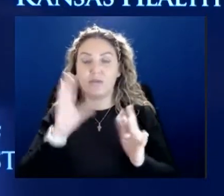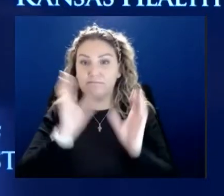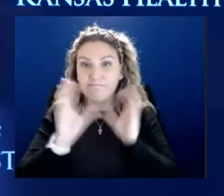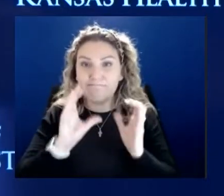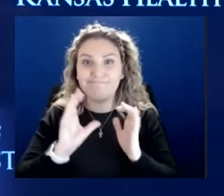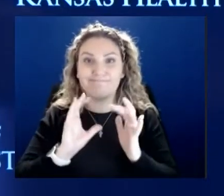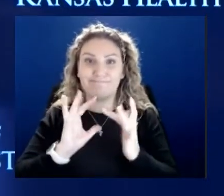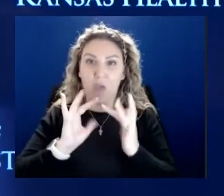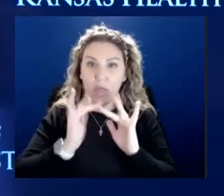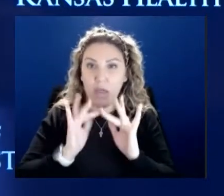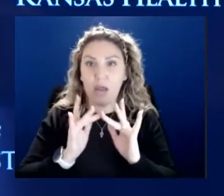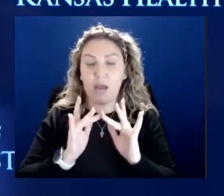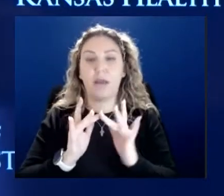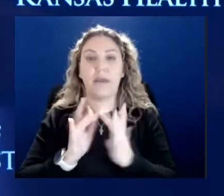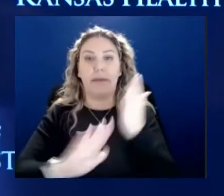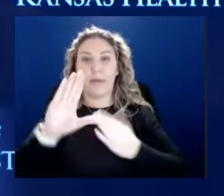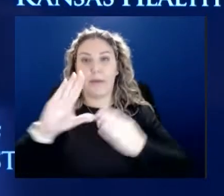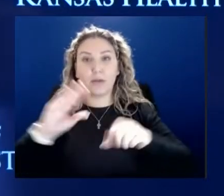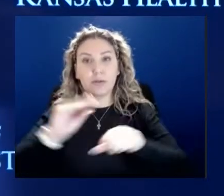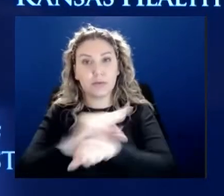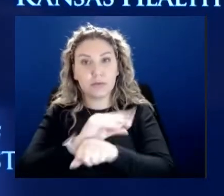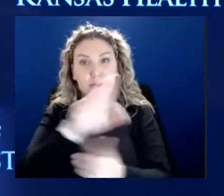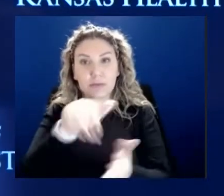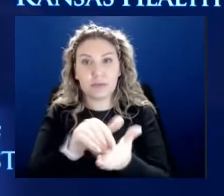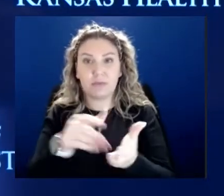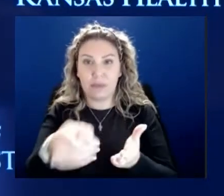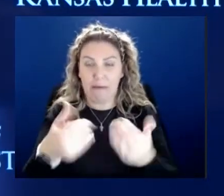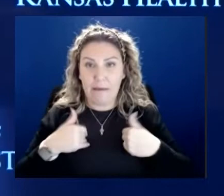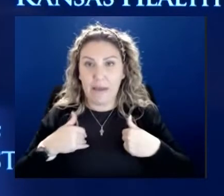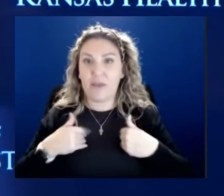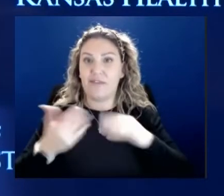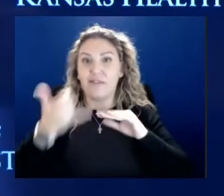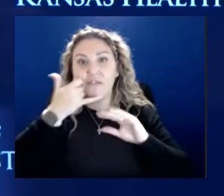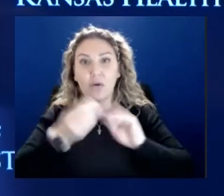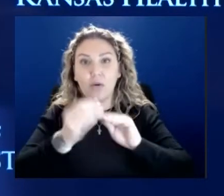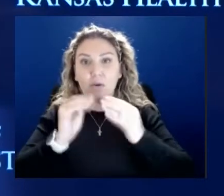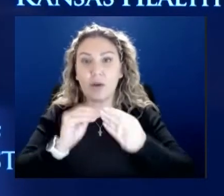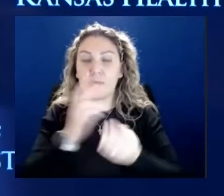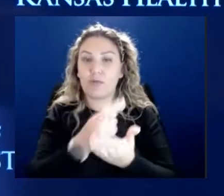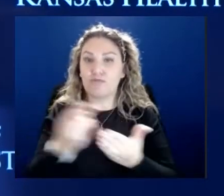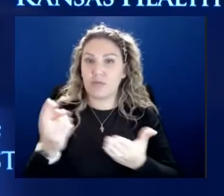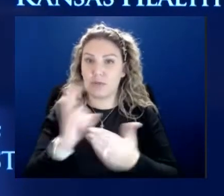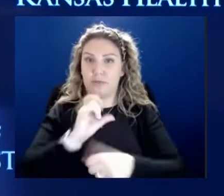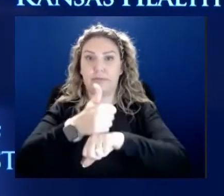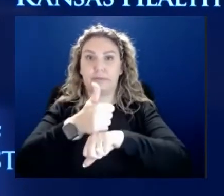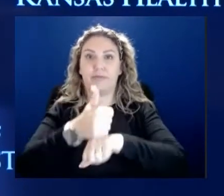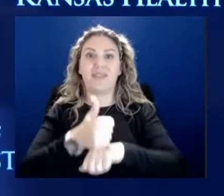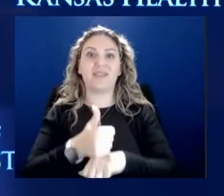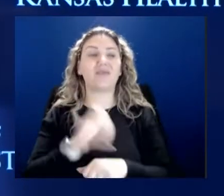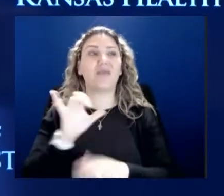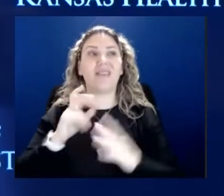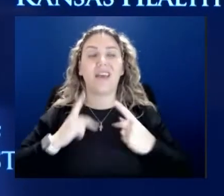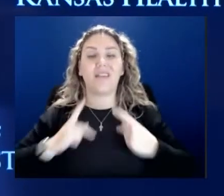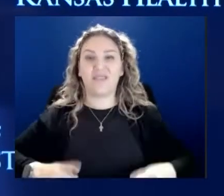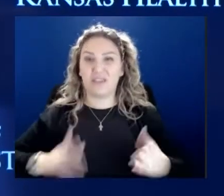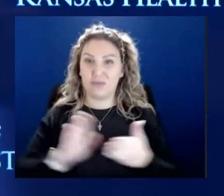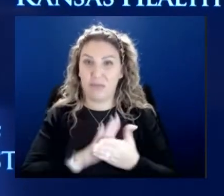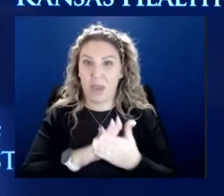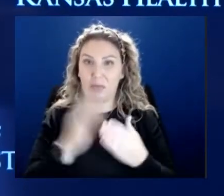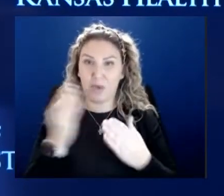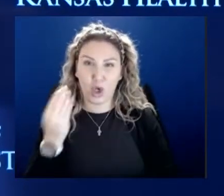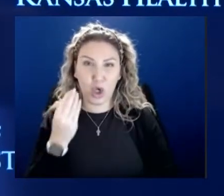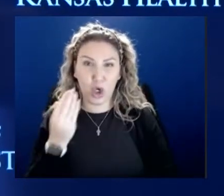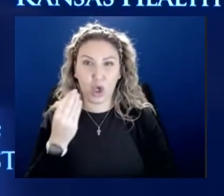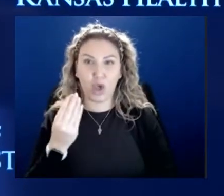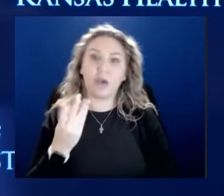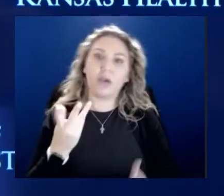on their campus, and they've got the phone number and they've got the resources set. So having that kind of physical piece of paper, or no, I'm dating myself, having